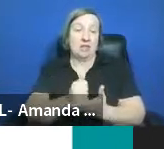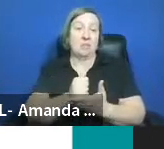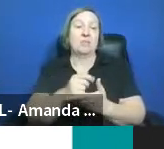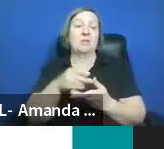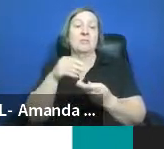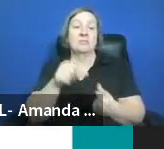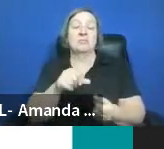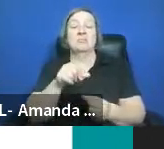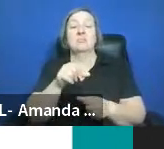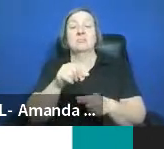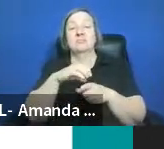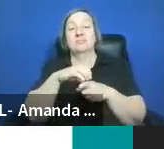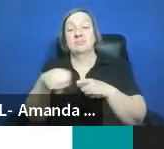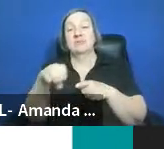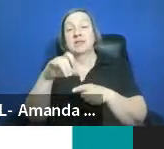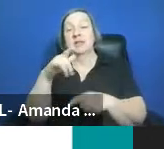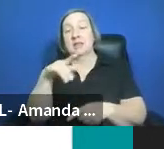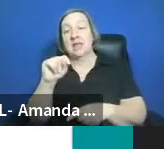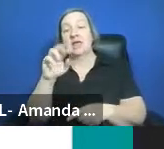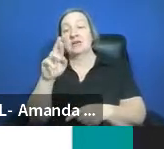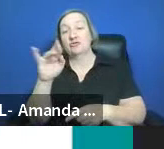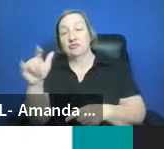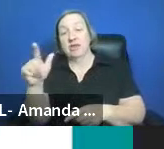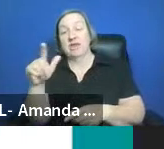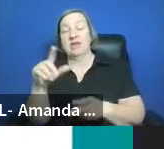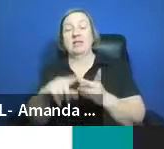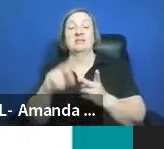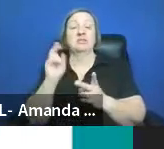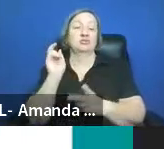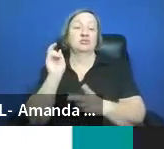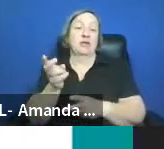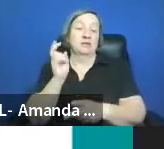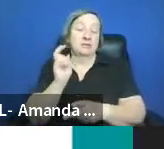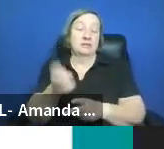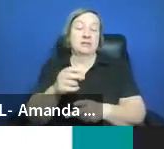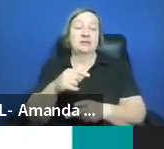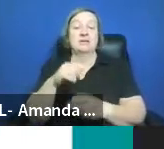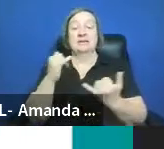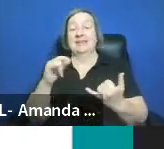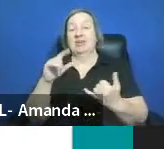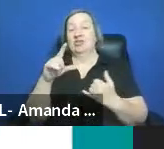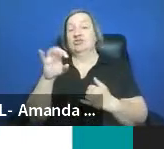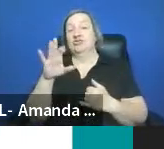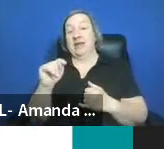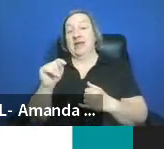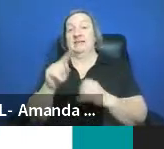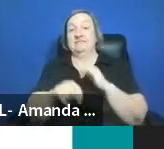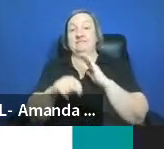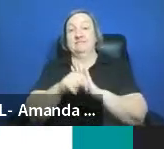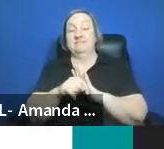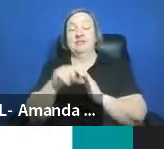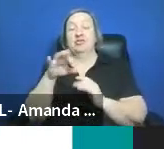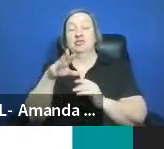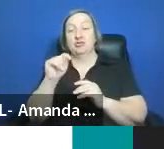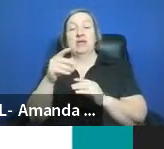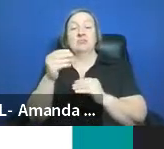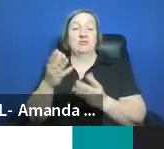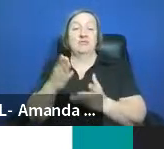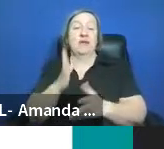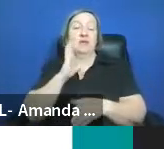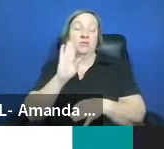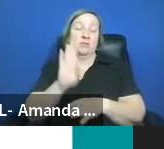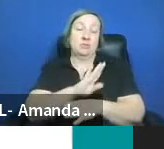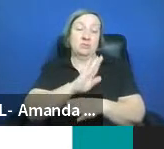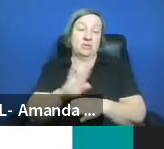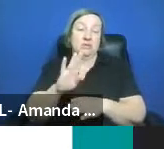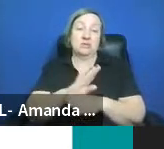rail and transit portions of the program. So it is grant season for us. Grant providers will be busy